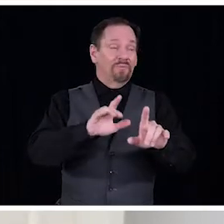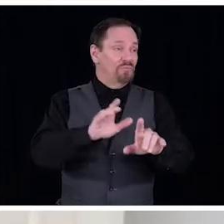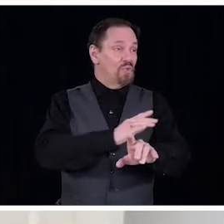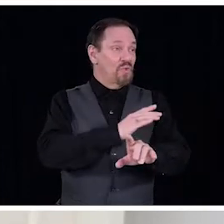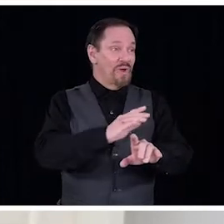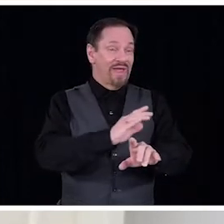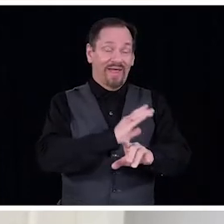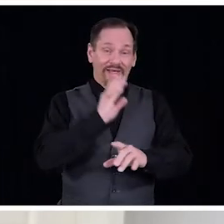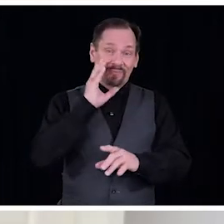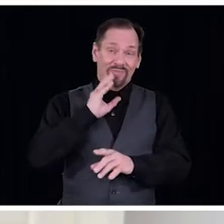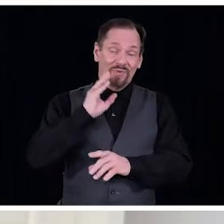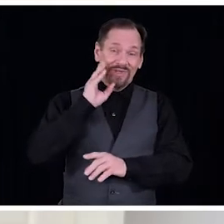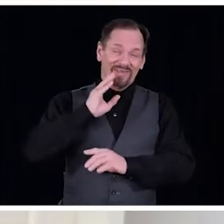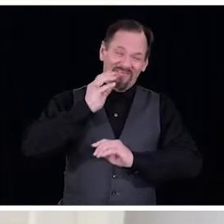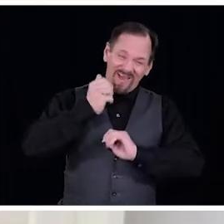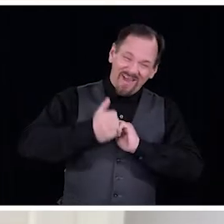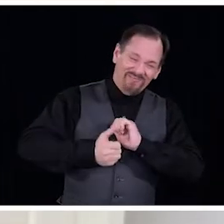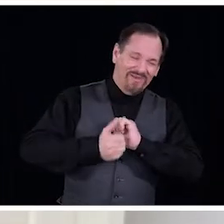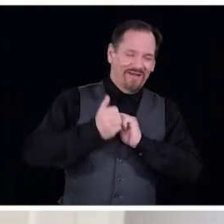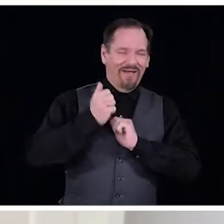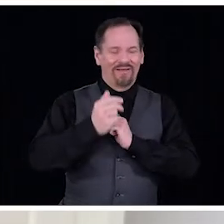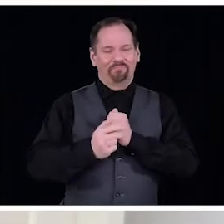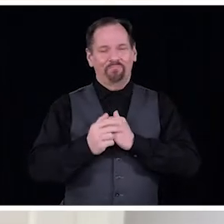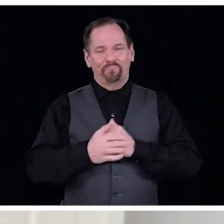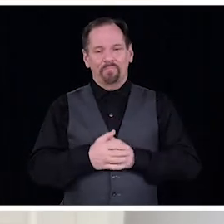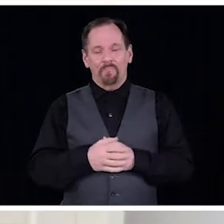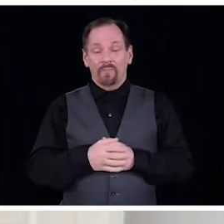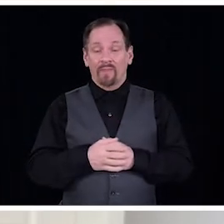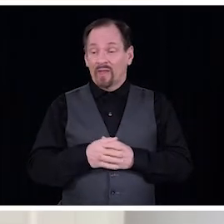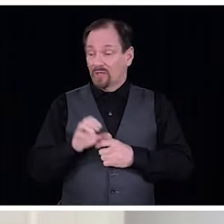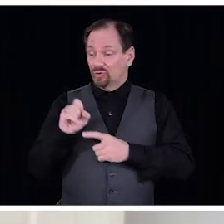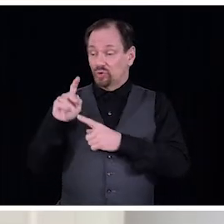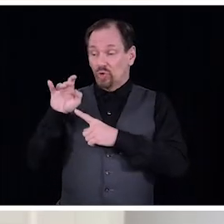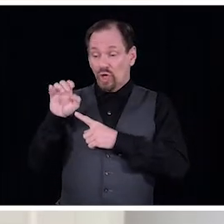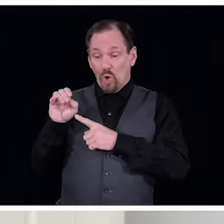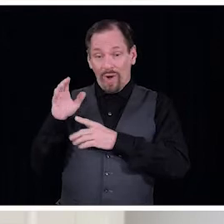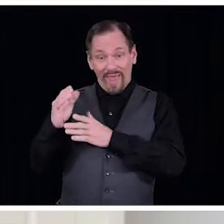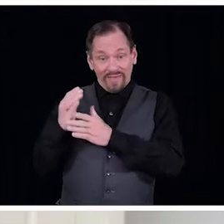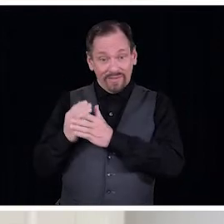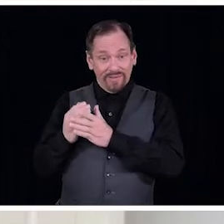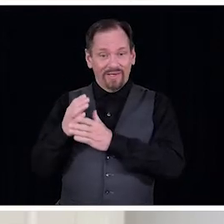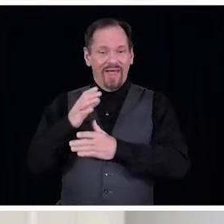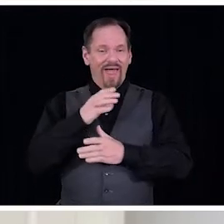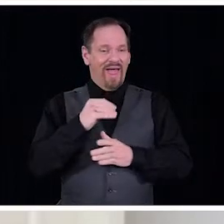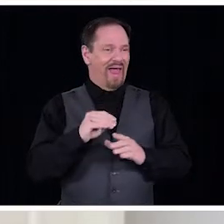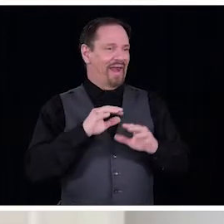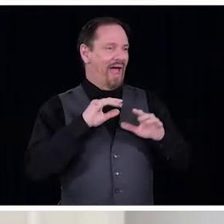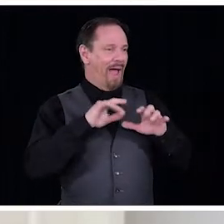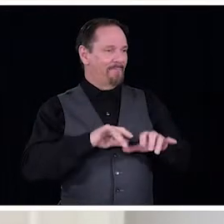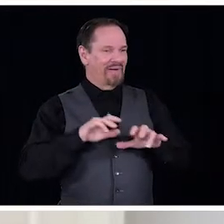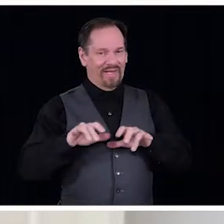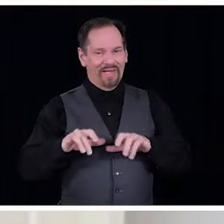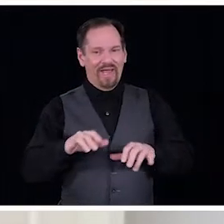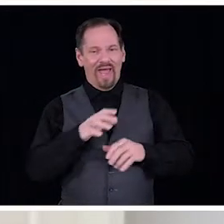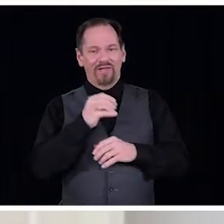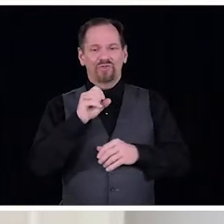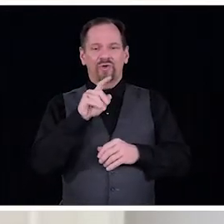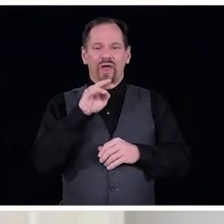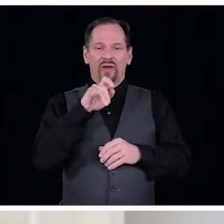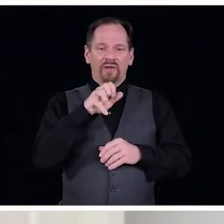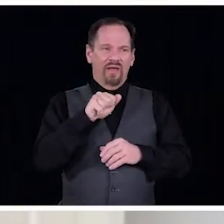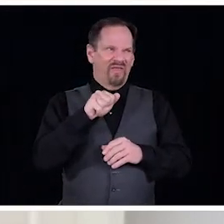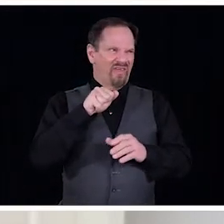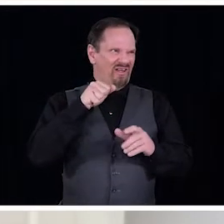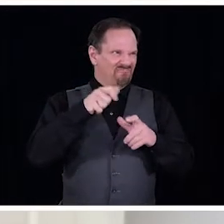experiences of every kind. In both your studio lessons and your accompanying and sonata classes, the depth and breadth of your